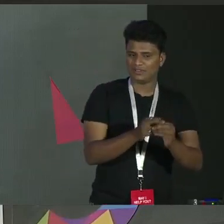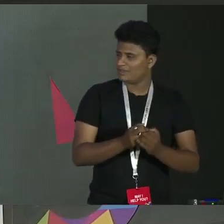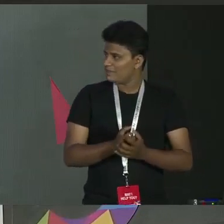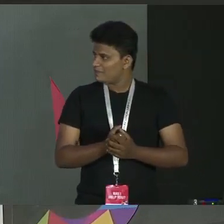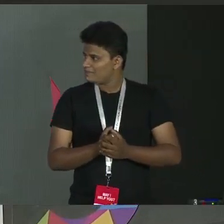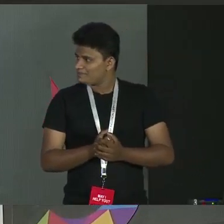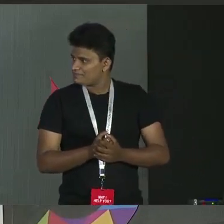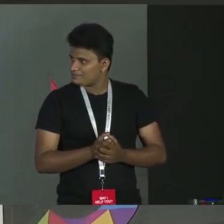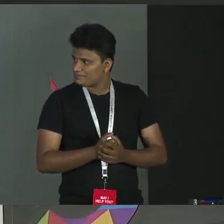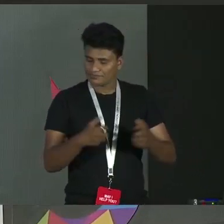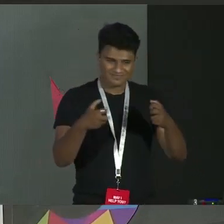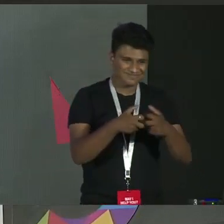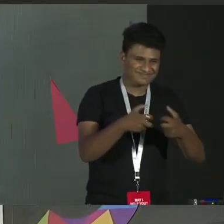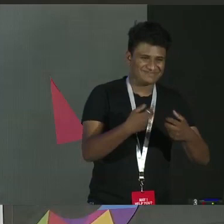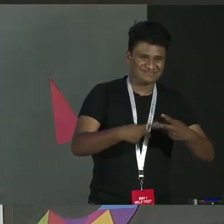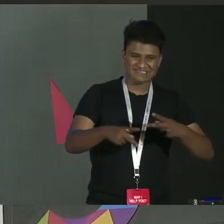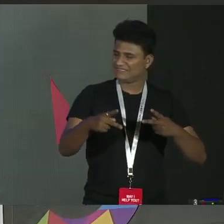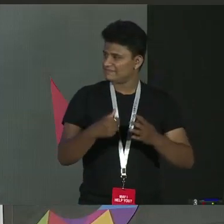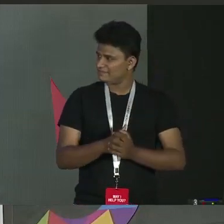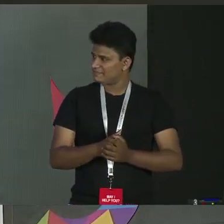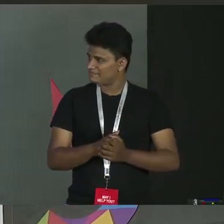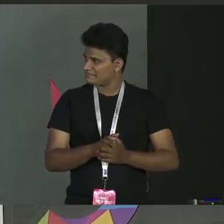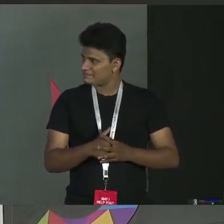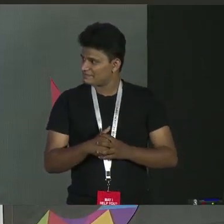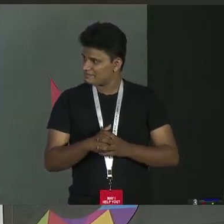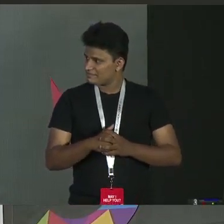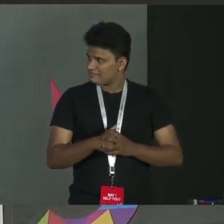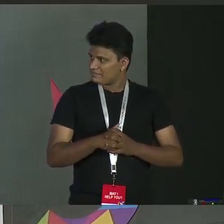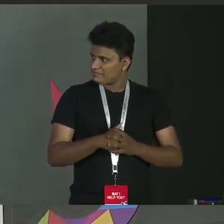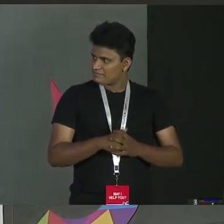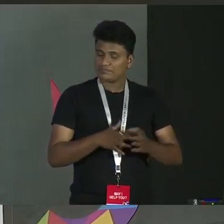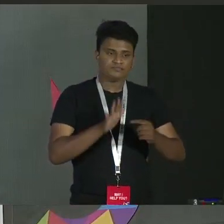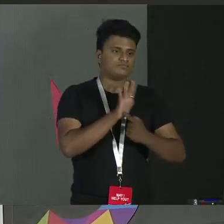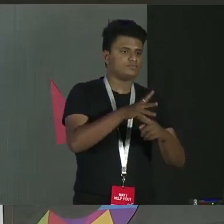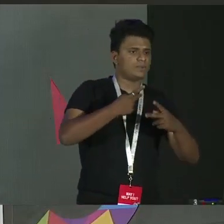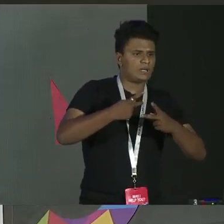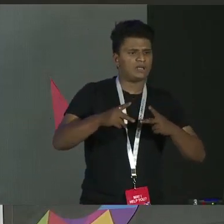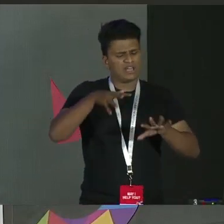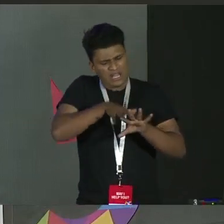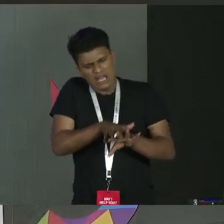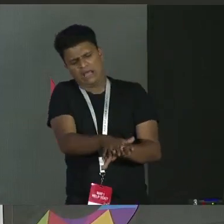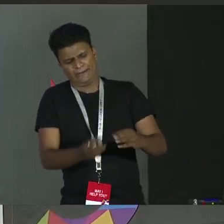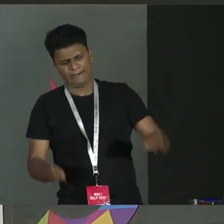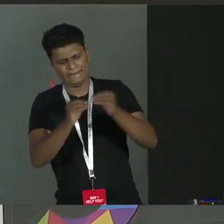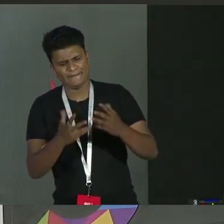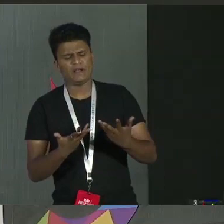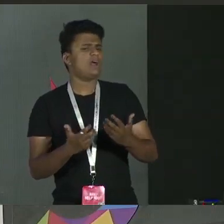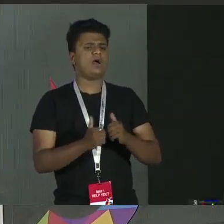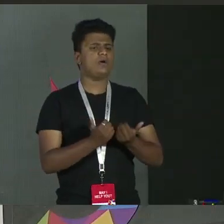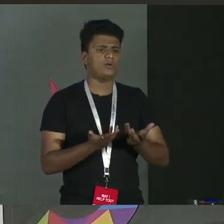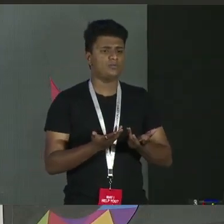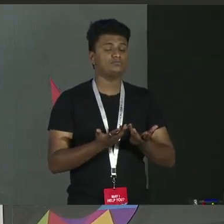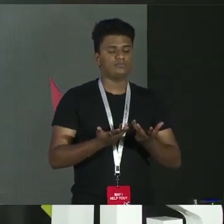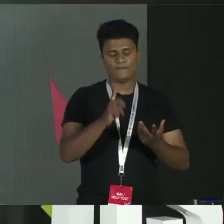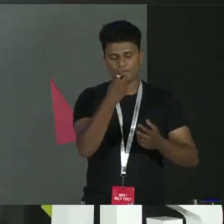Technology is a huge area where we have the potential to create more inclusion. There are several things you need to keep